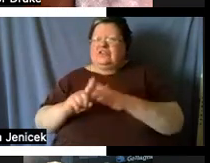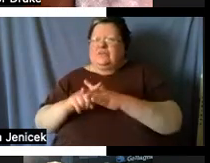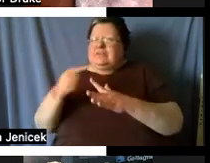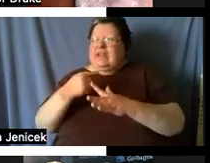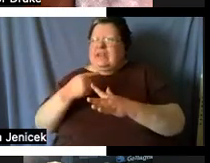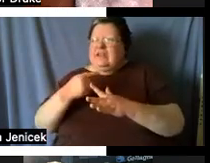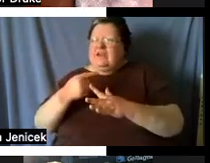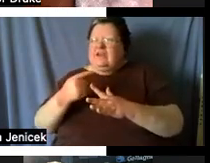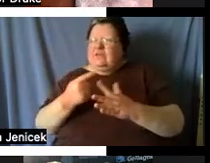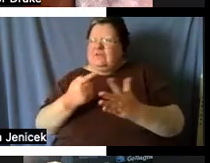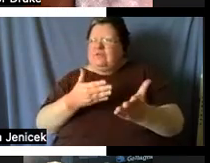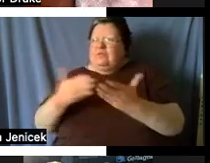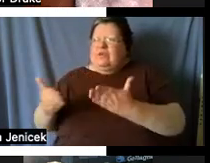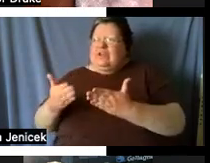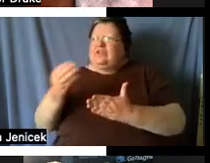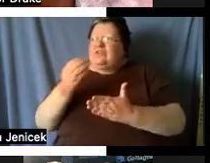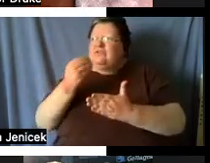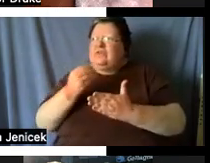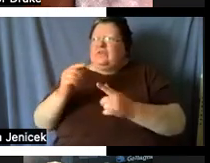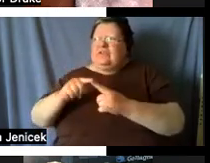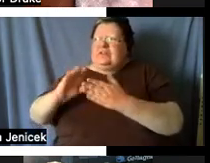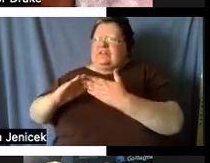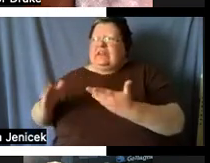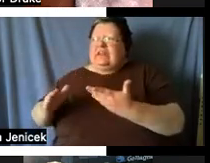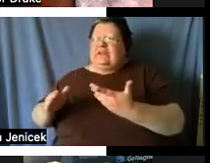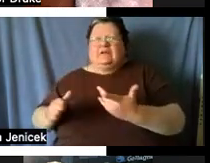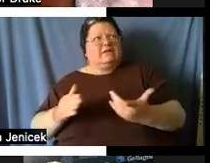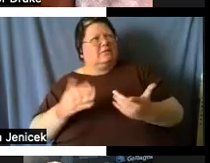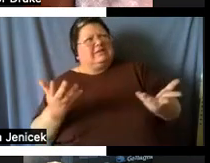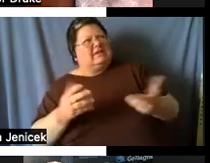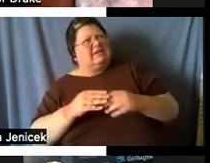What? Okay. Well, if you objected,